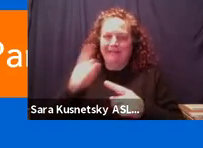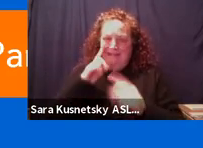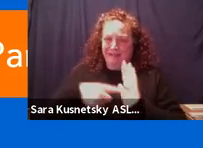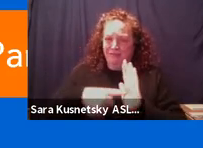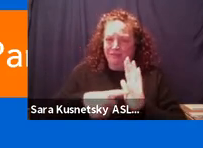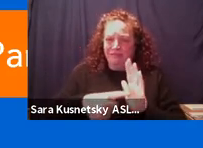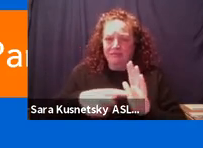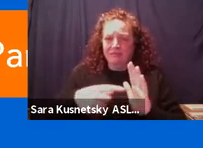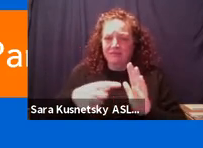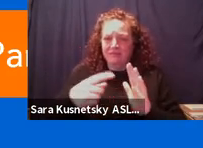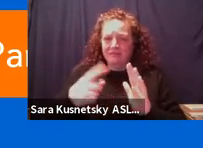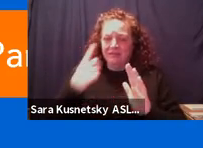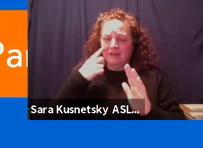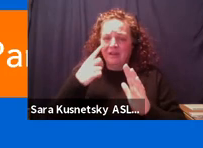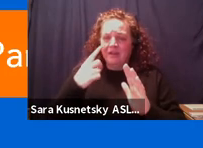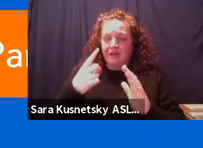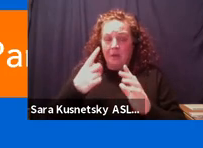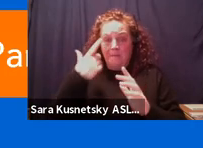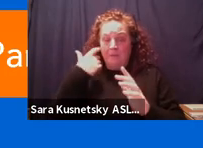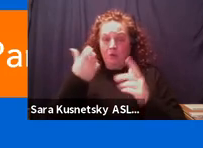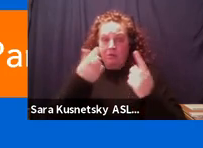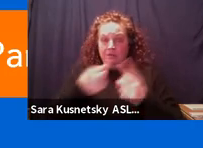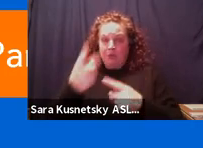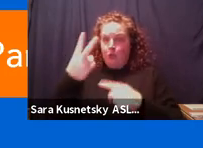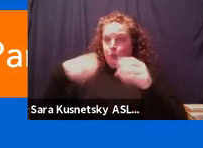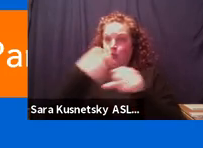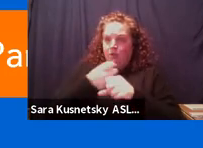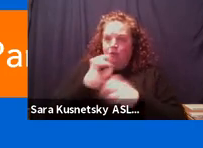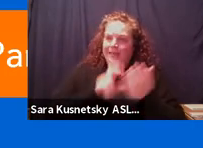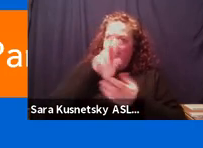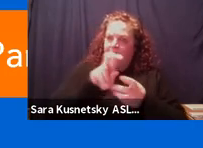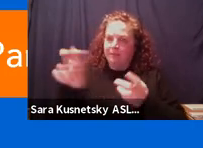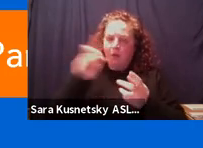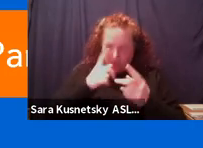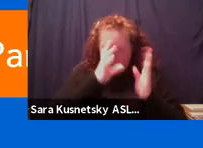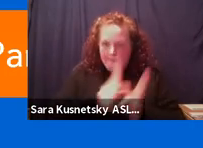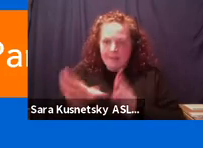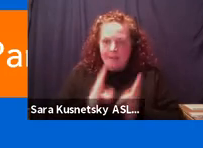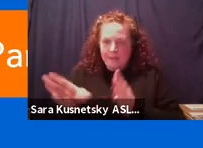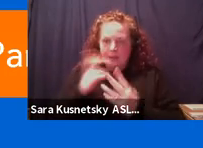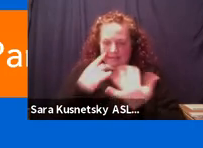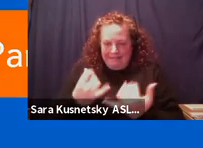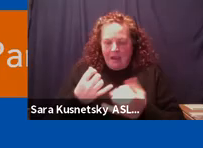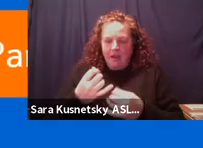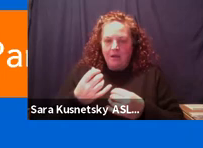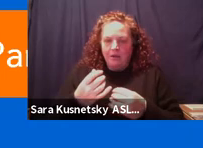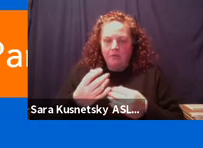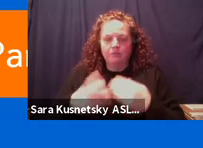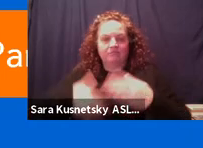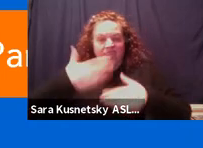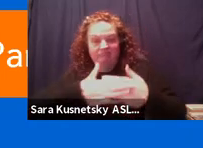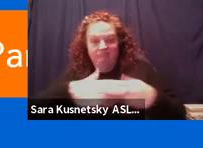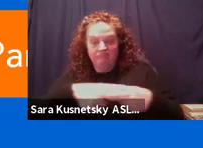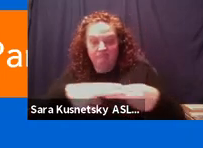this year's investment as a result of this being a two-year investment. And on the next slide, we show